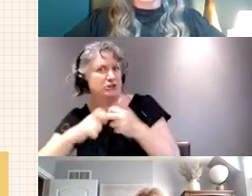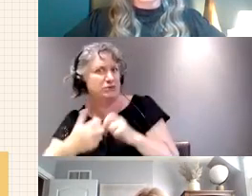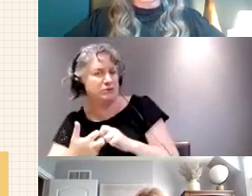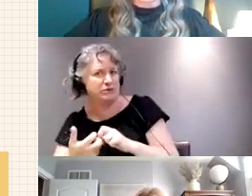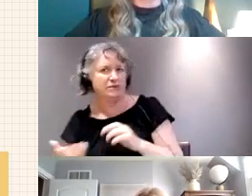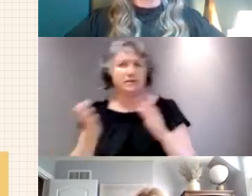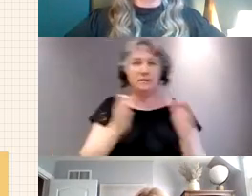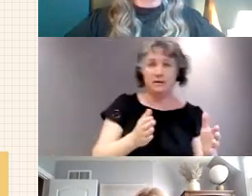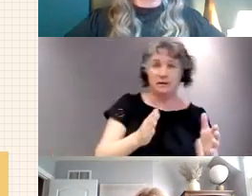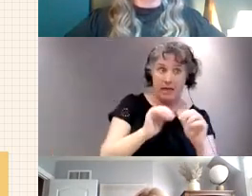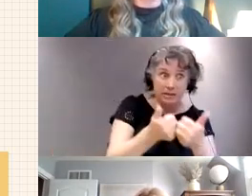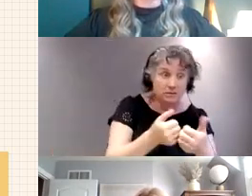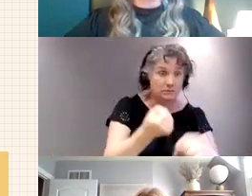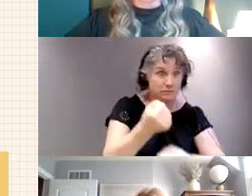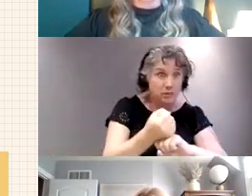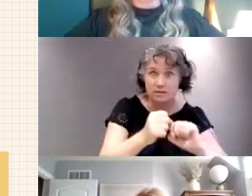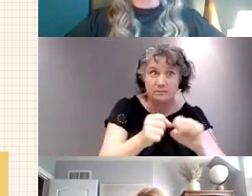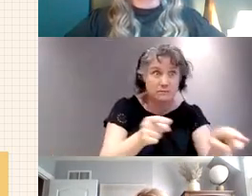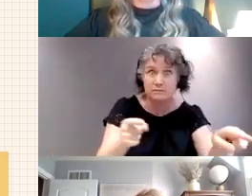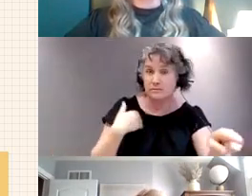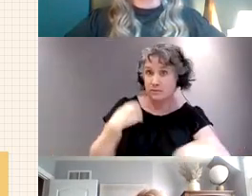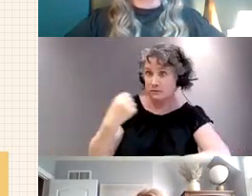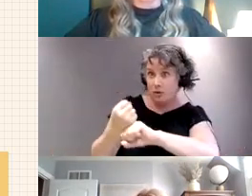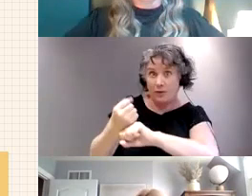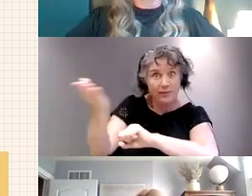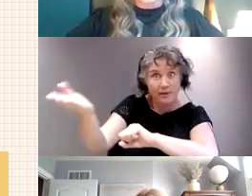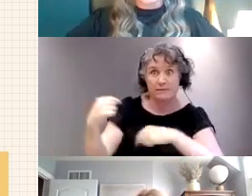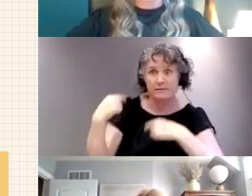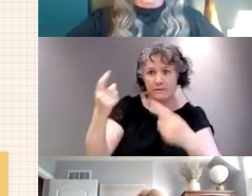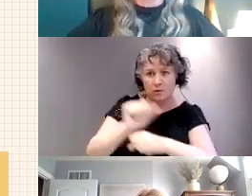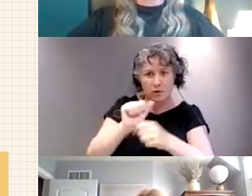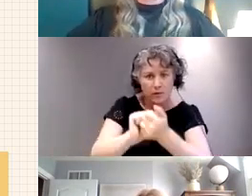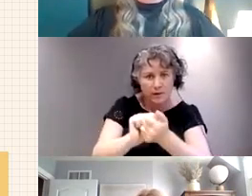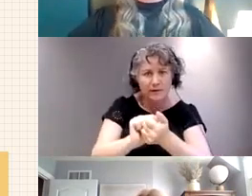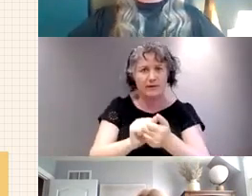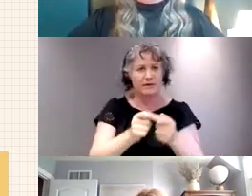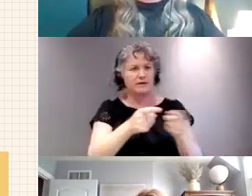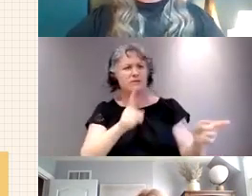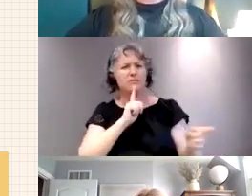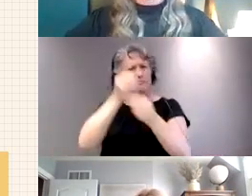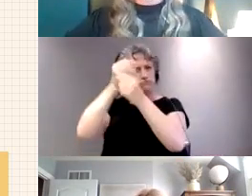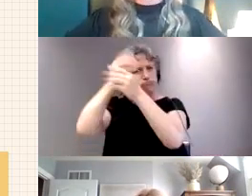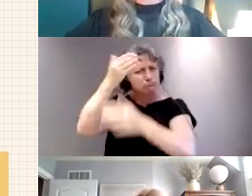older adult? Are they in a retirement home? Are they somewhere that somebody else that really is knowledgeable about this